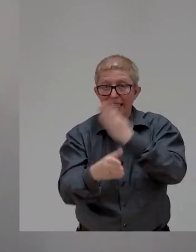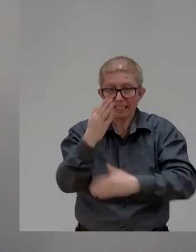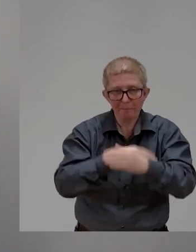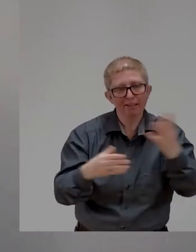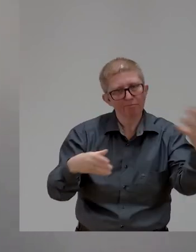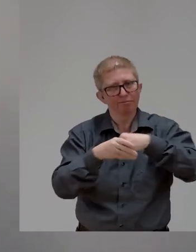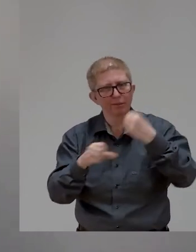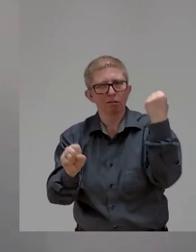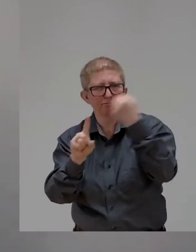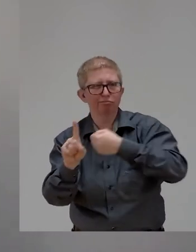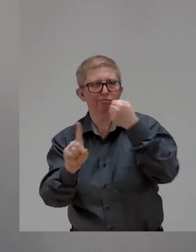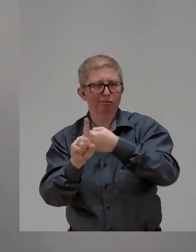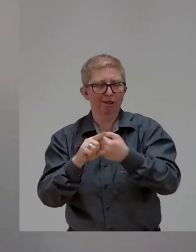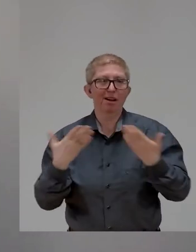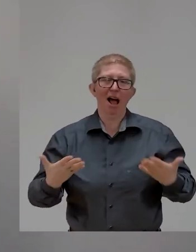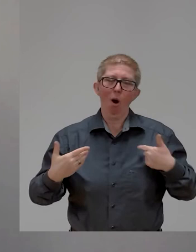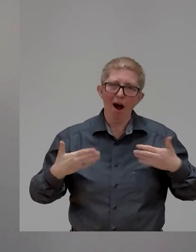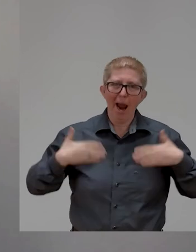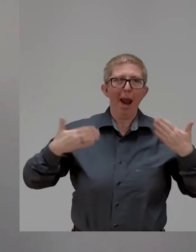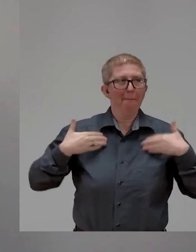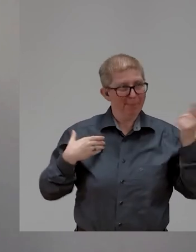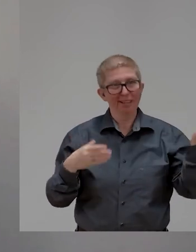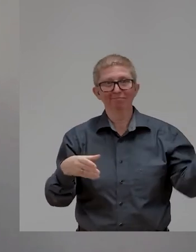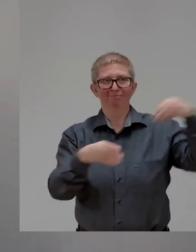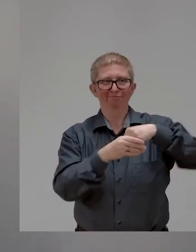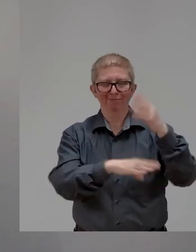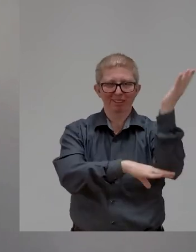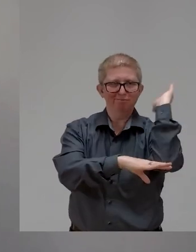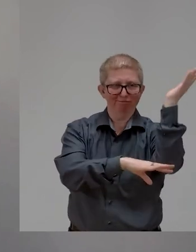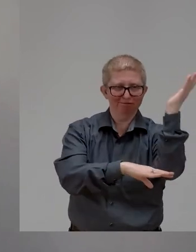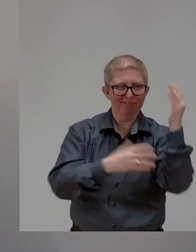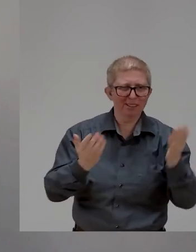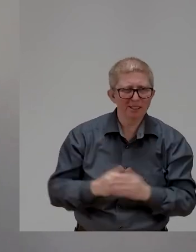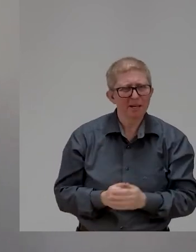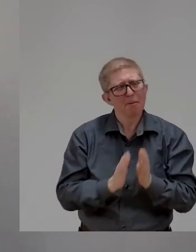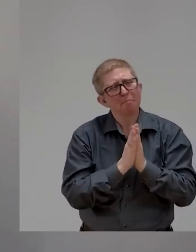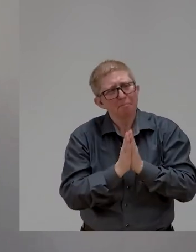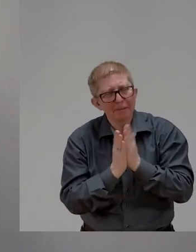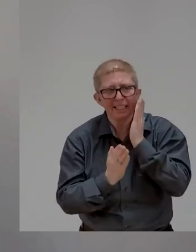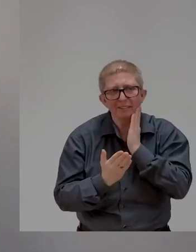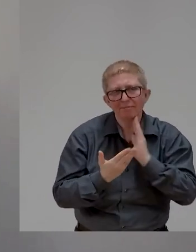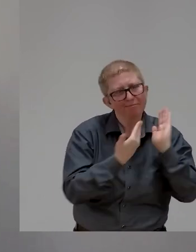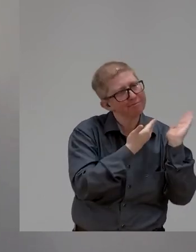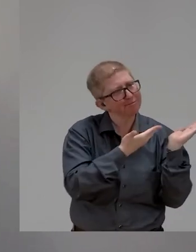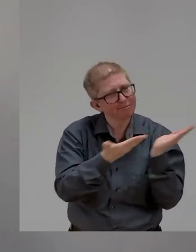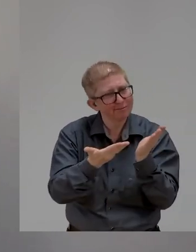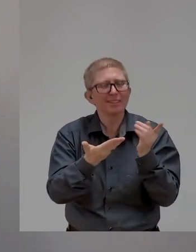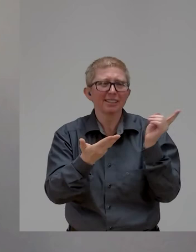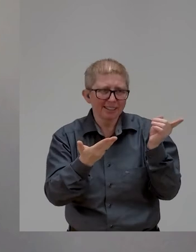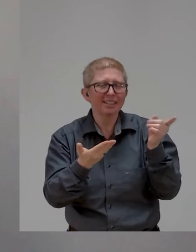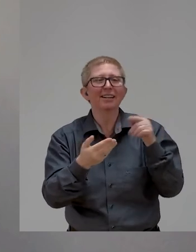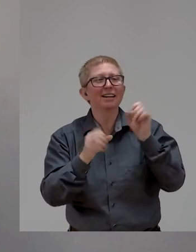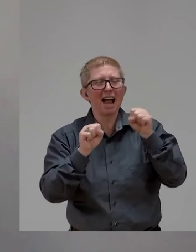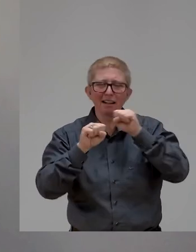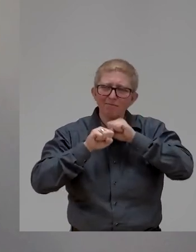here today with us to be our keynote? And so please, everybody, send a huge energetic welcome to